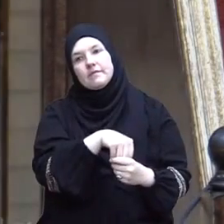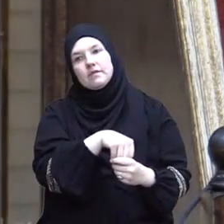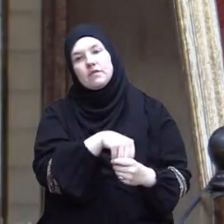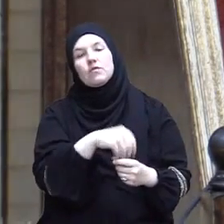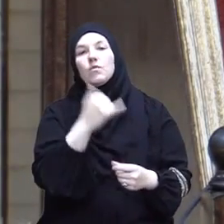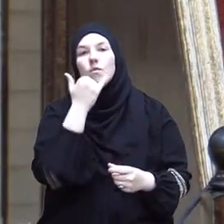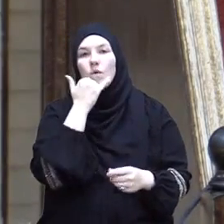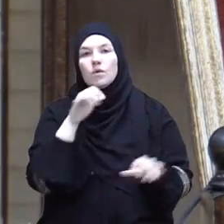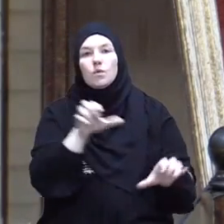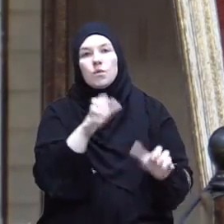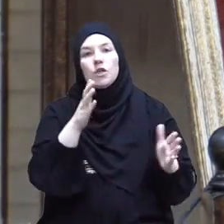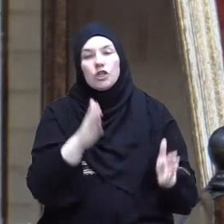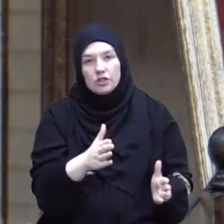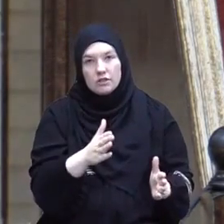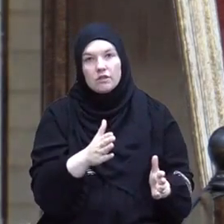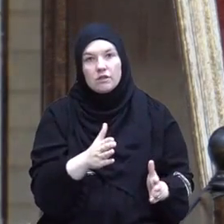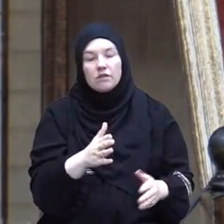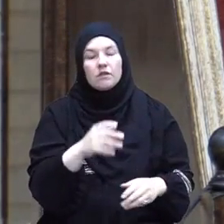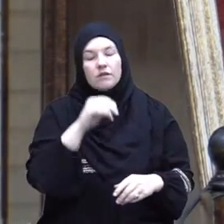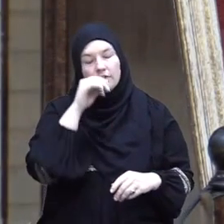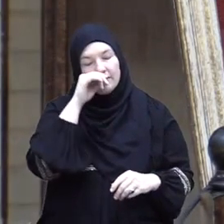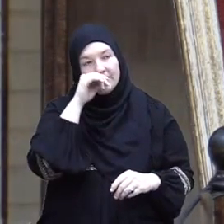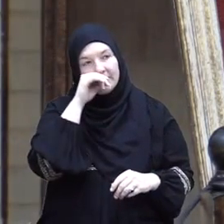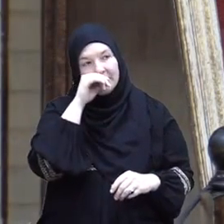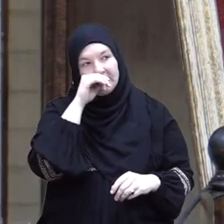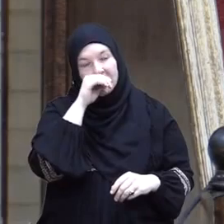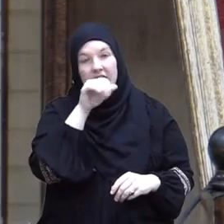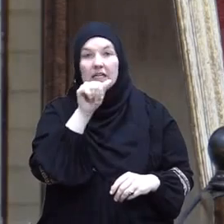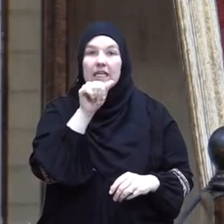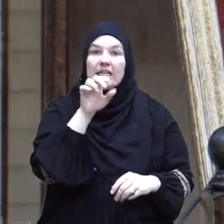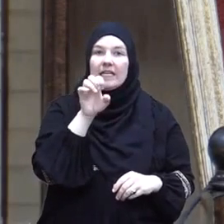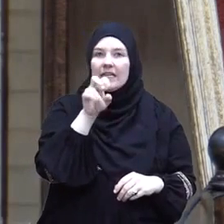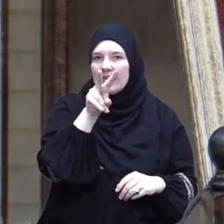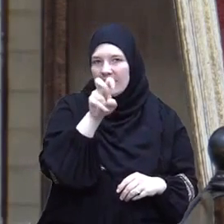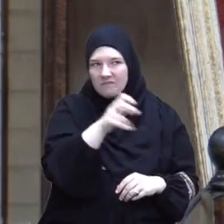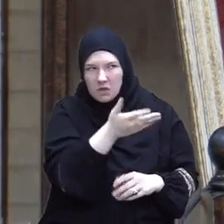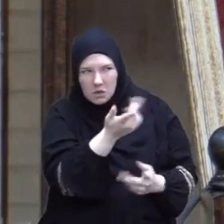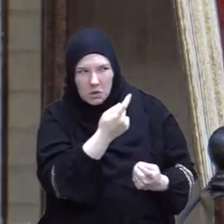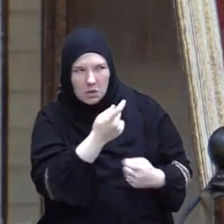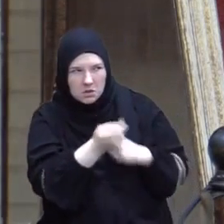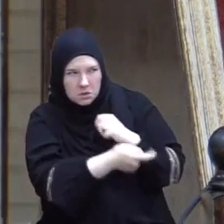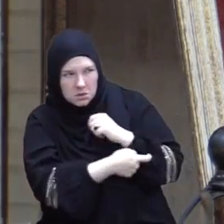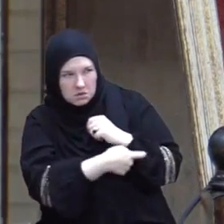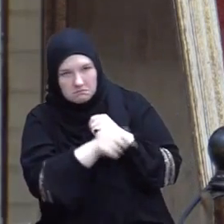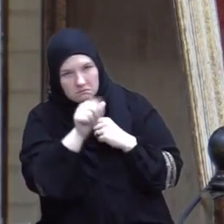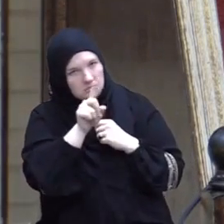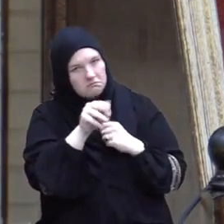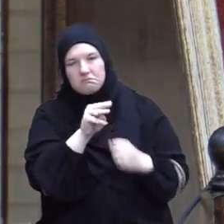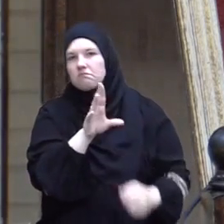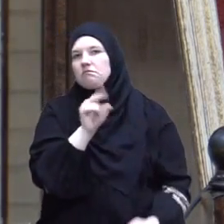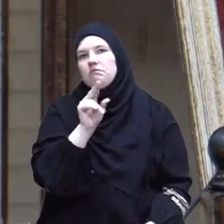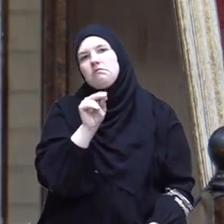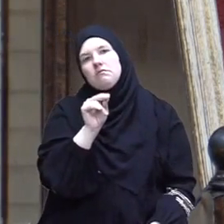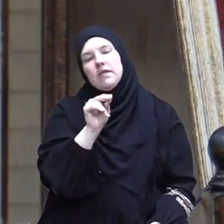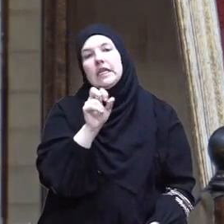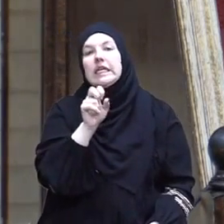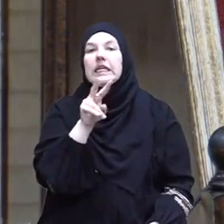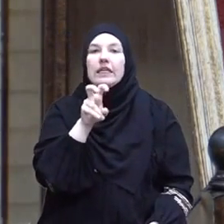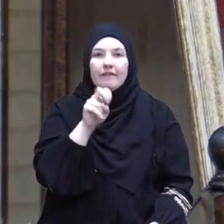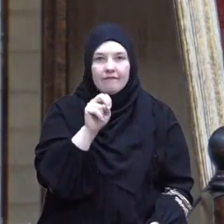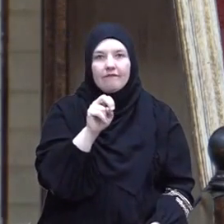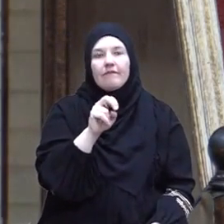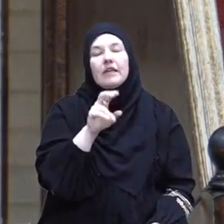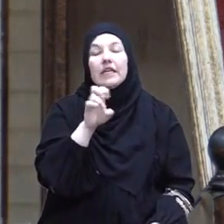wrongdoers. So this is not about Eve tempting Adam. It is about the shaitan tempting Adam and